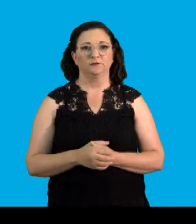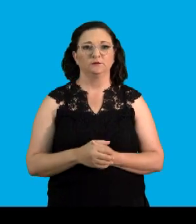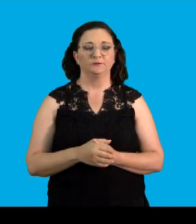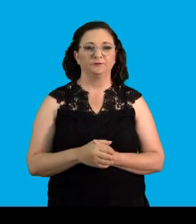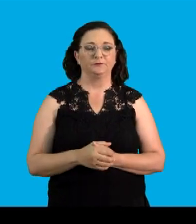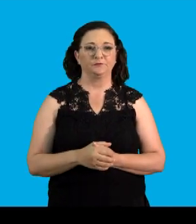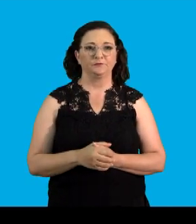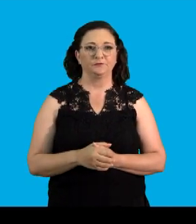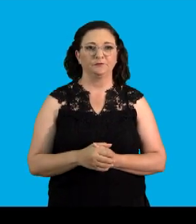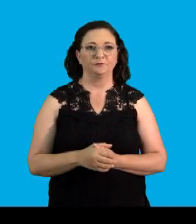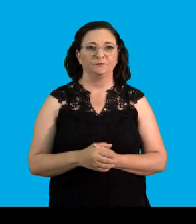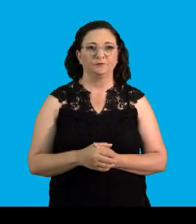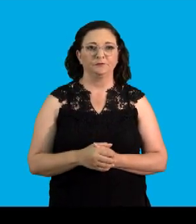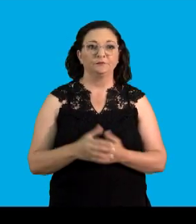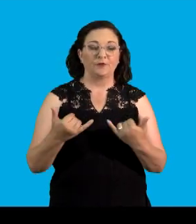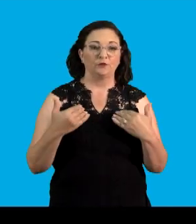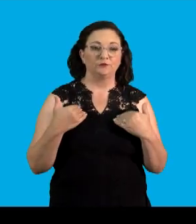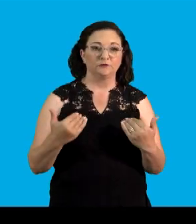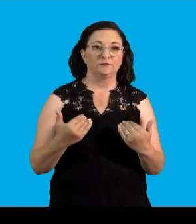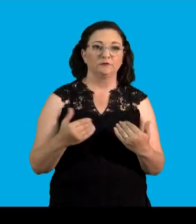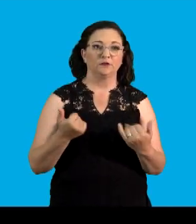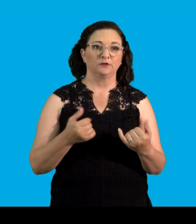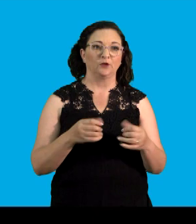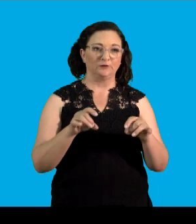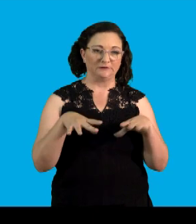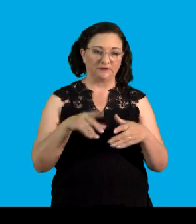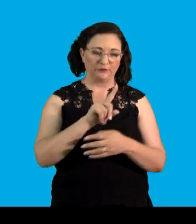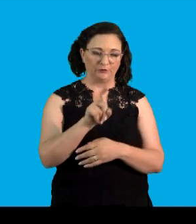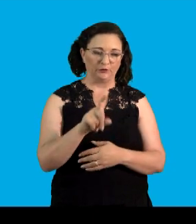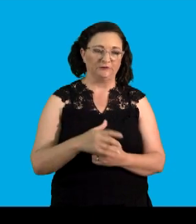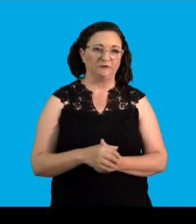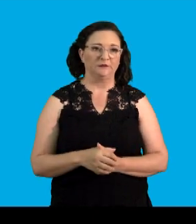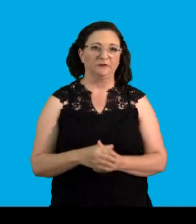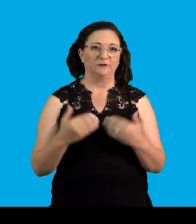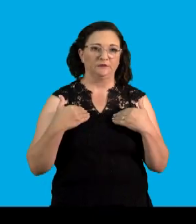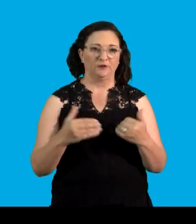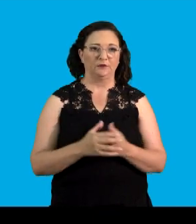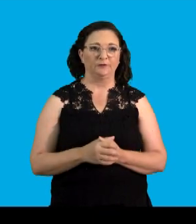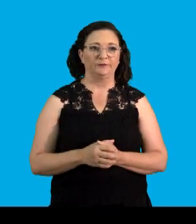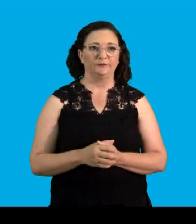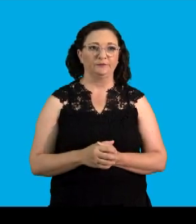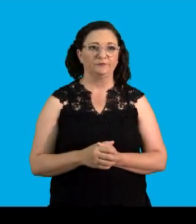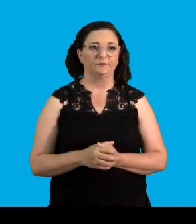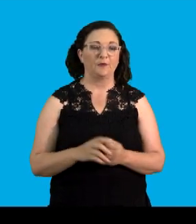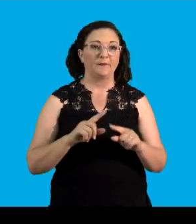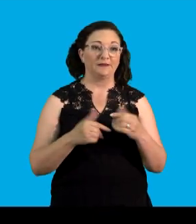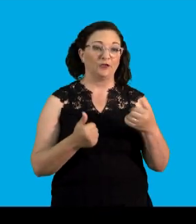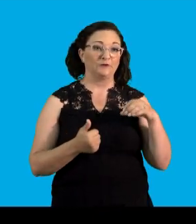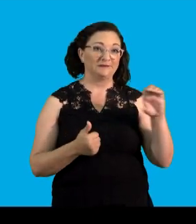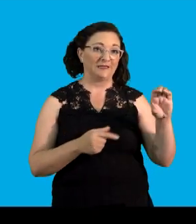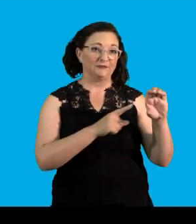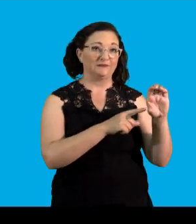paper 1. All right, we're going to start with our exam questions. Let's start. Don't forget I said to you section A,